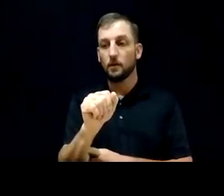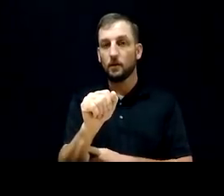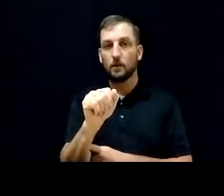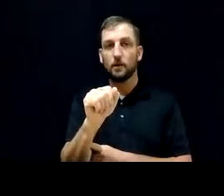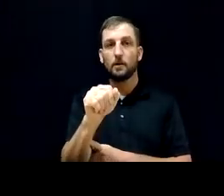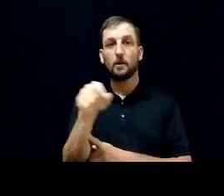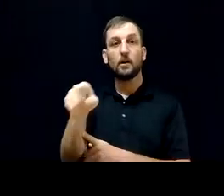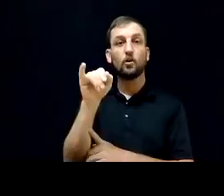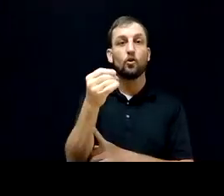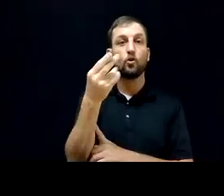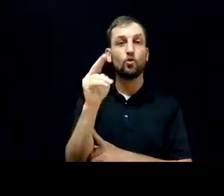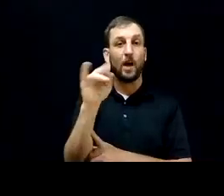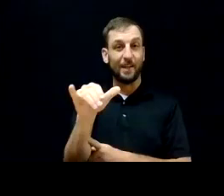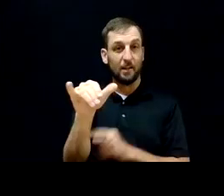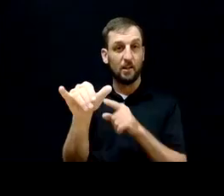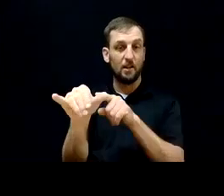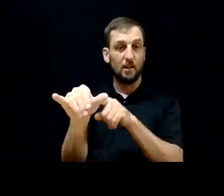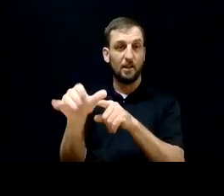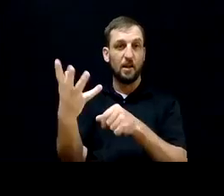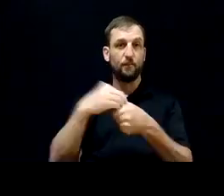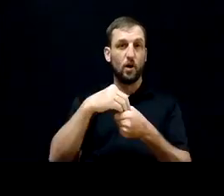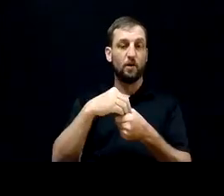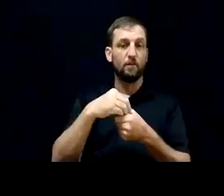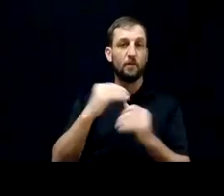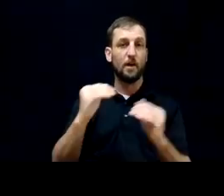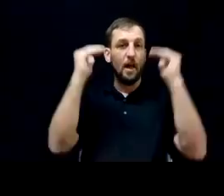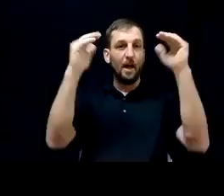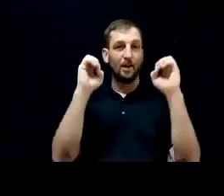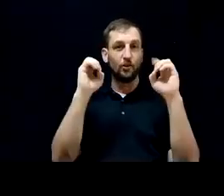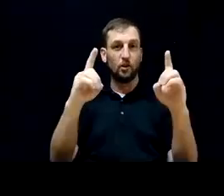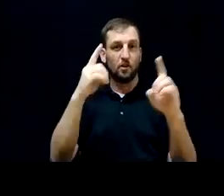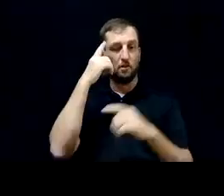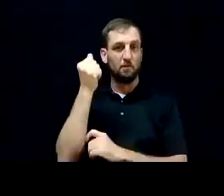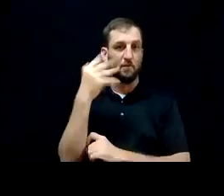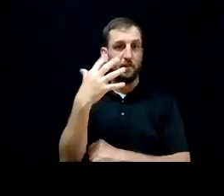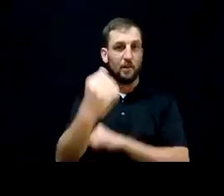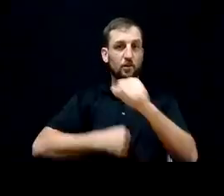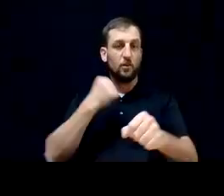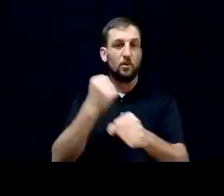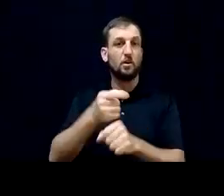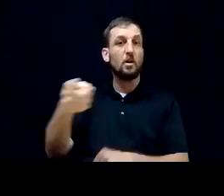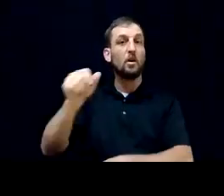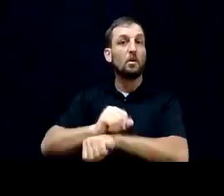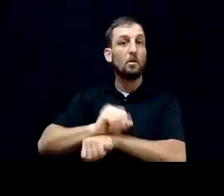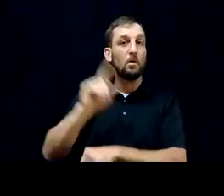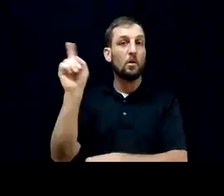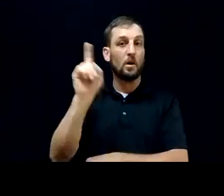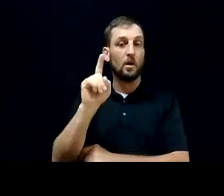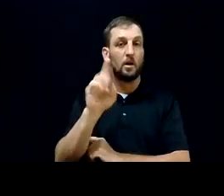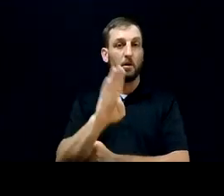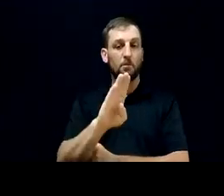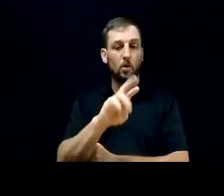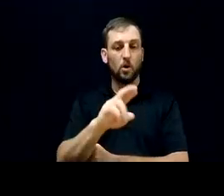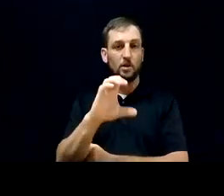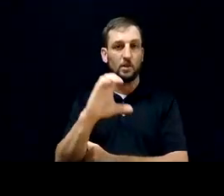Johnny Manella has been involved in higher education over 15 years. He's employed by Baton Rouge Community College for over